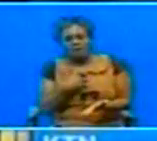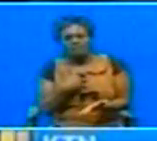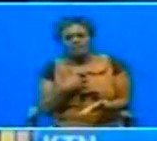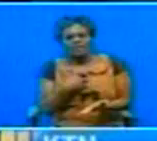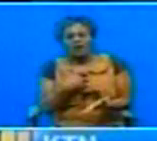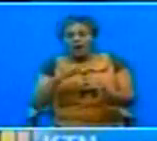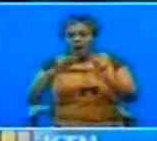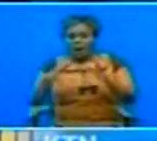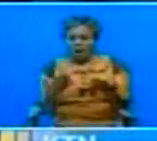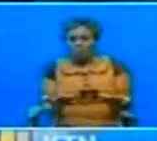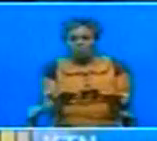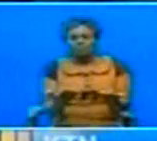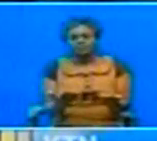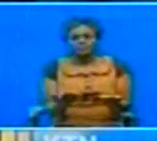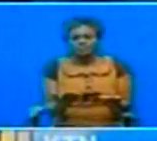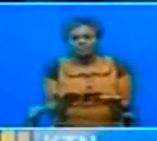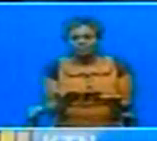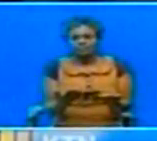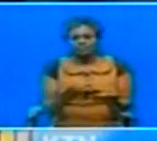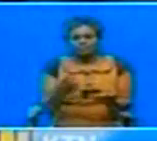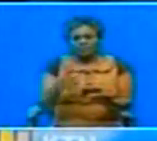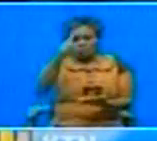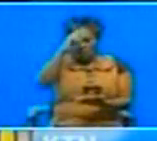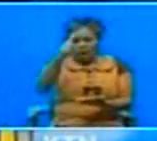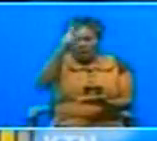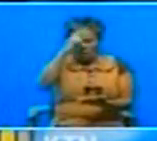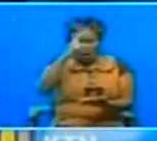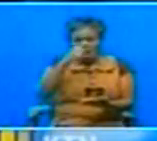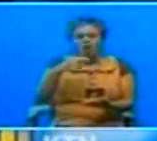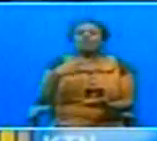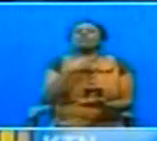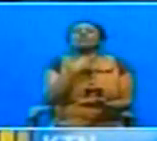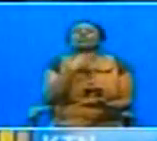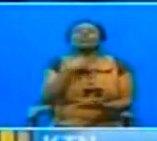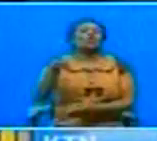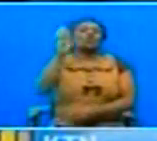Stigmatization in terms of the perception that, you know,